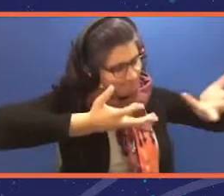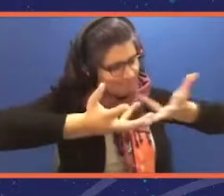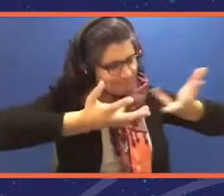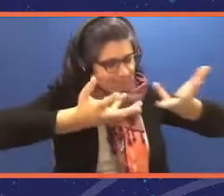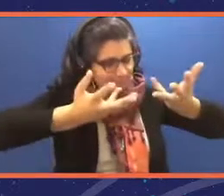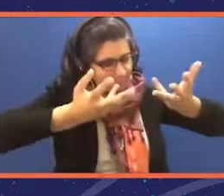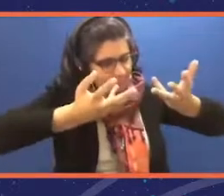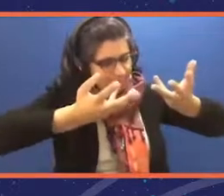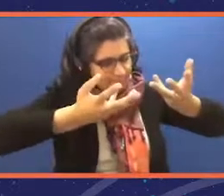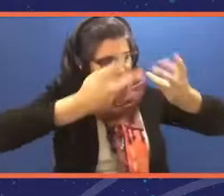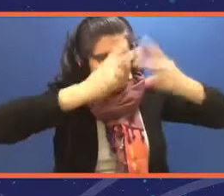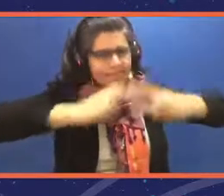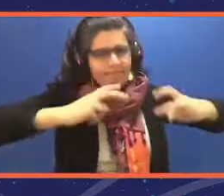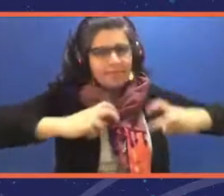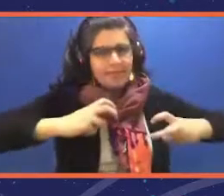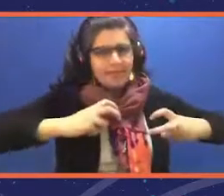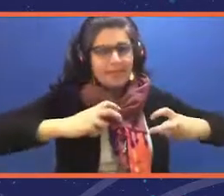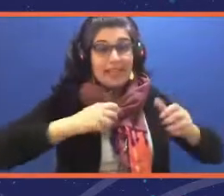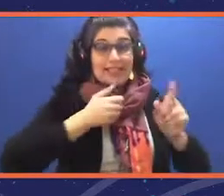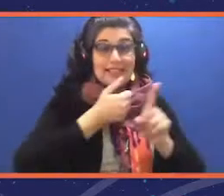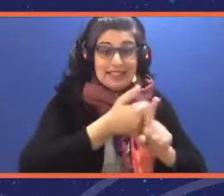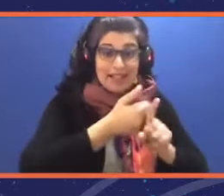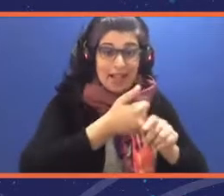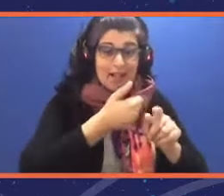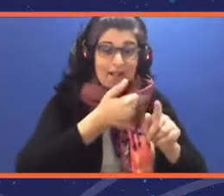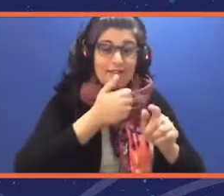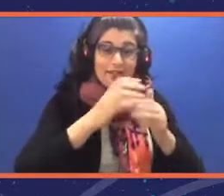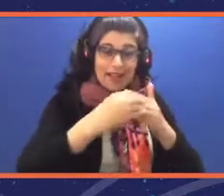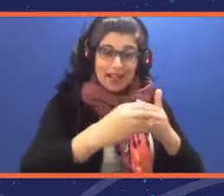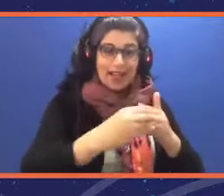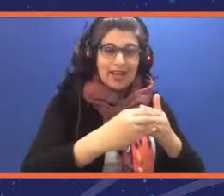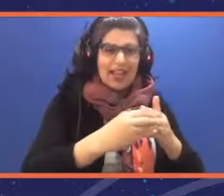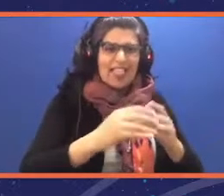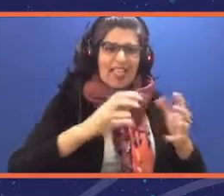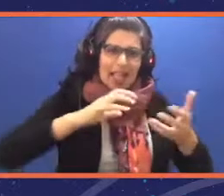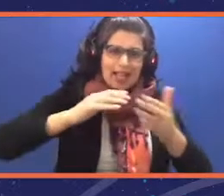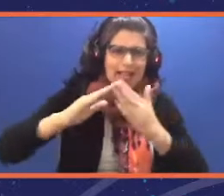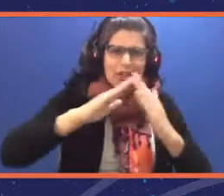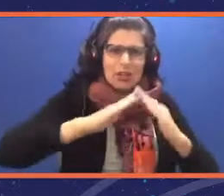that was self-guided. And I really enjoyed all the communal time as well.